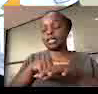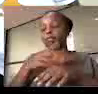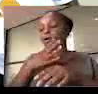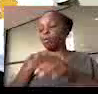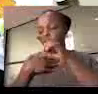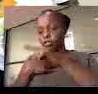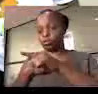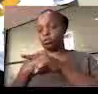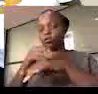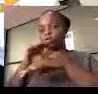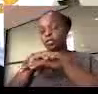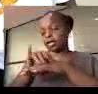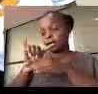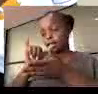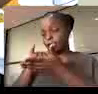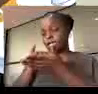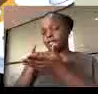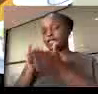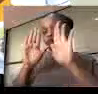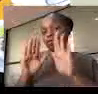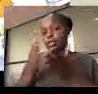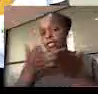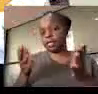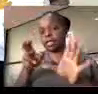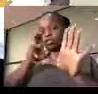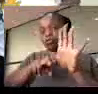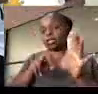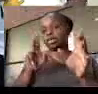that death is the final